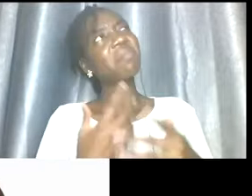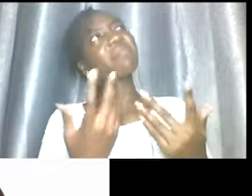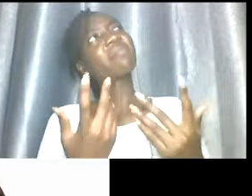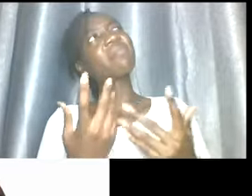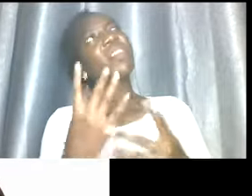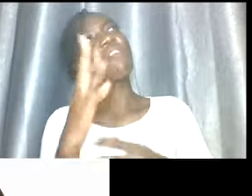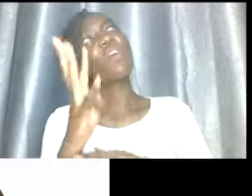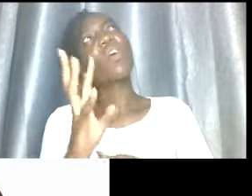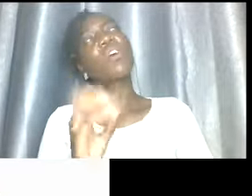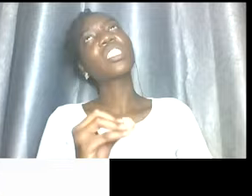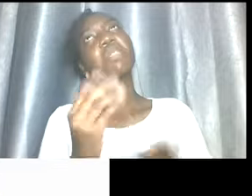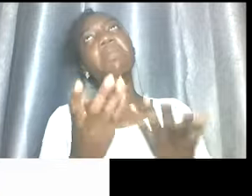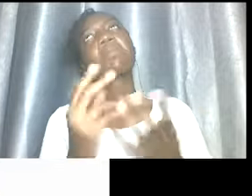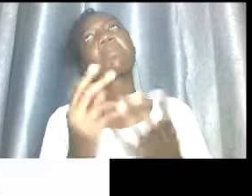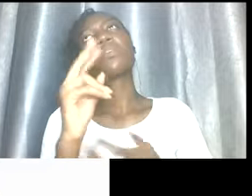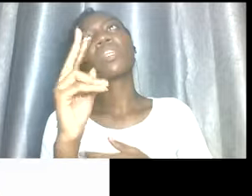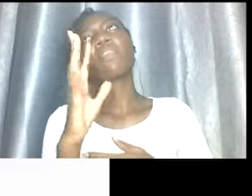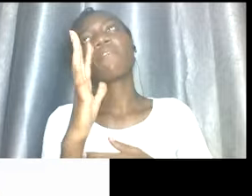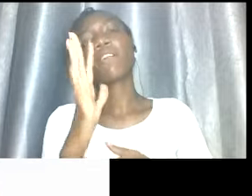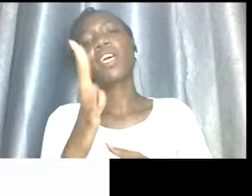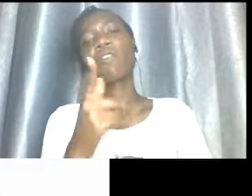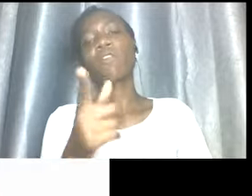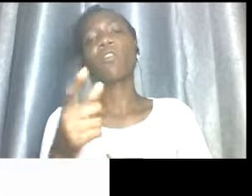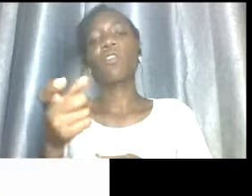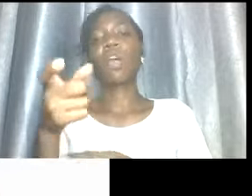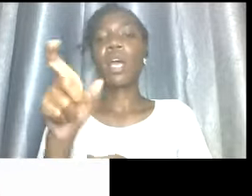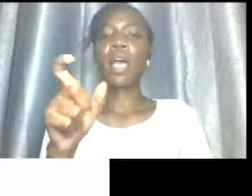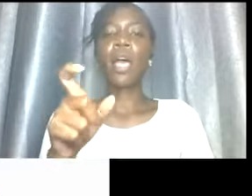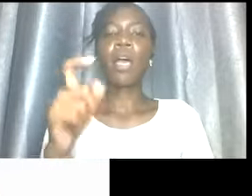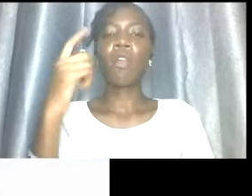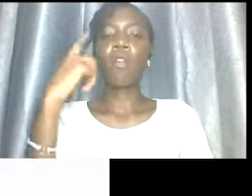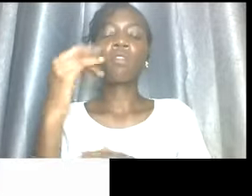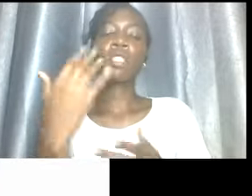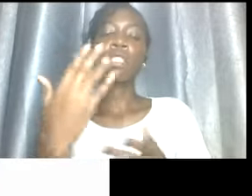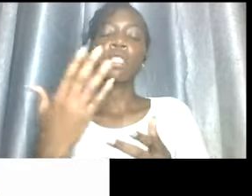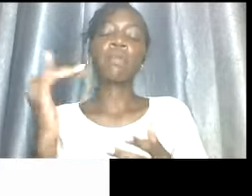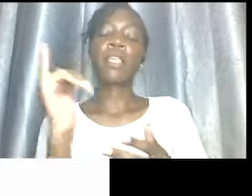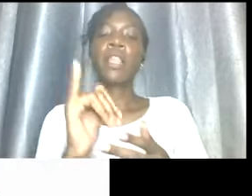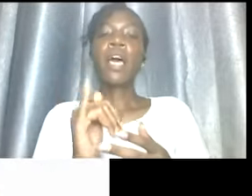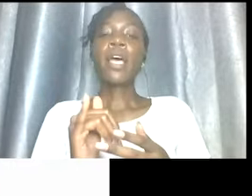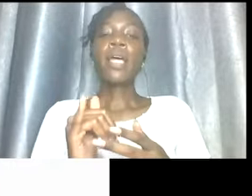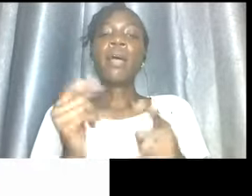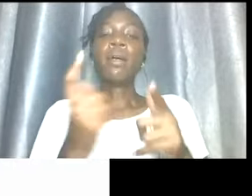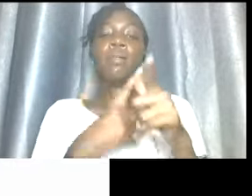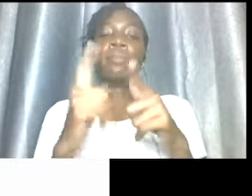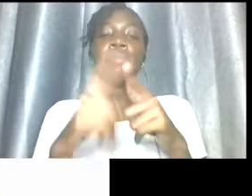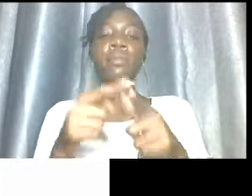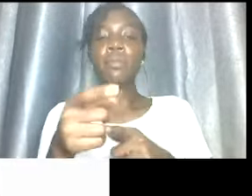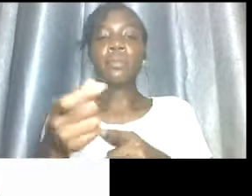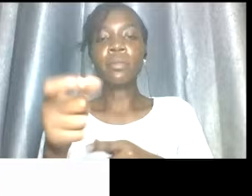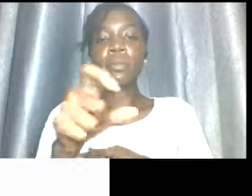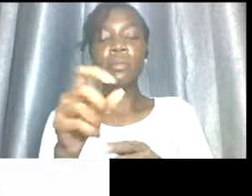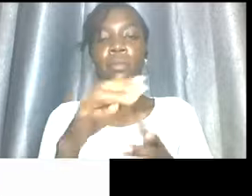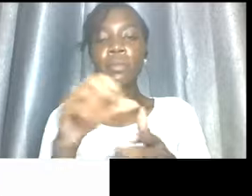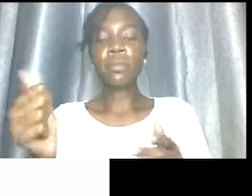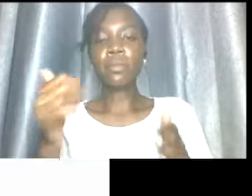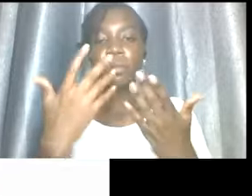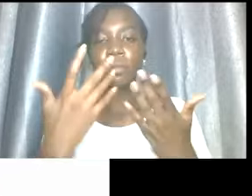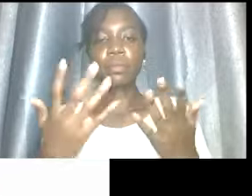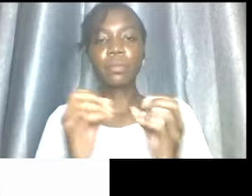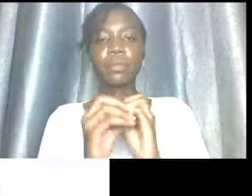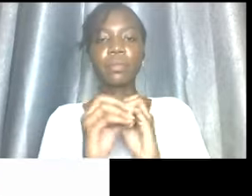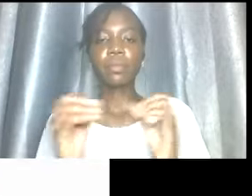$1.25 that you're adding to the cost of that product, and you do not add anything else in labor